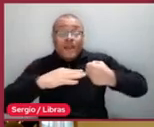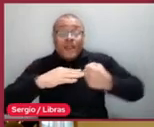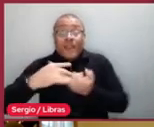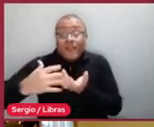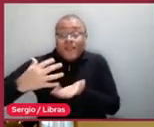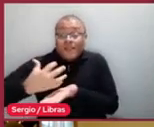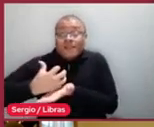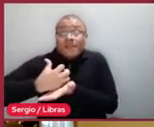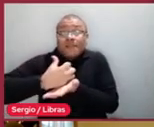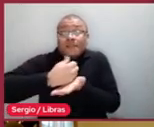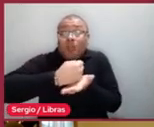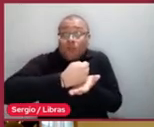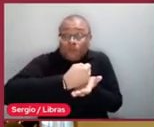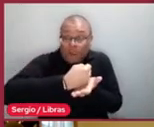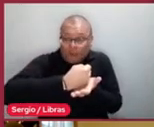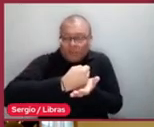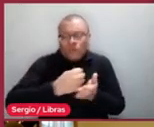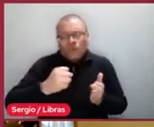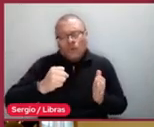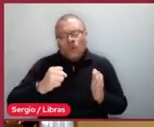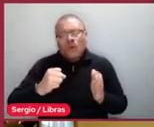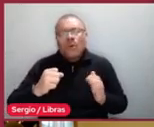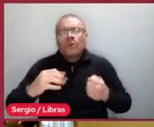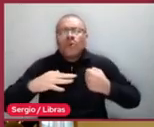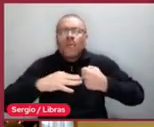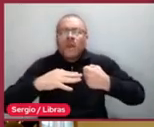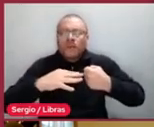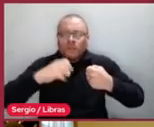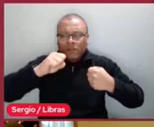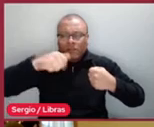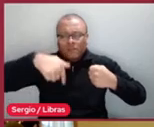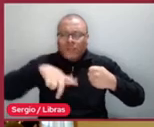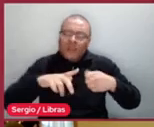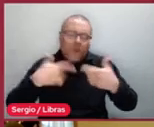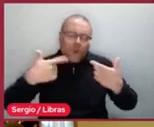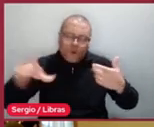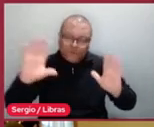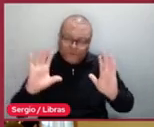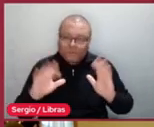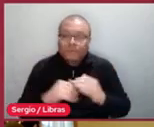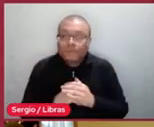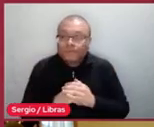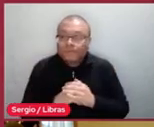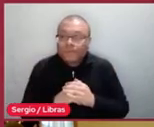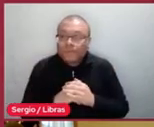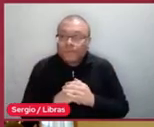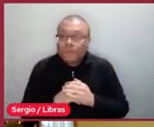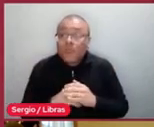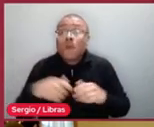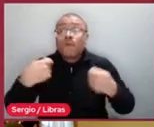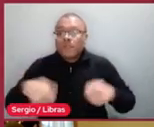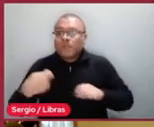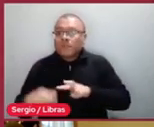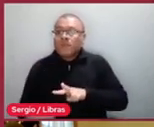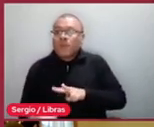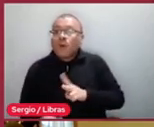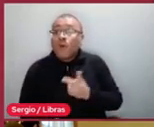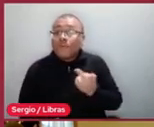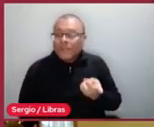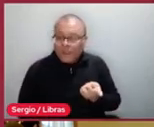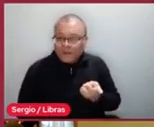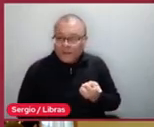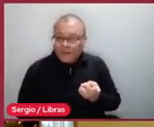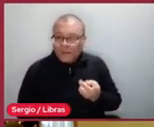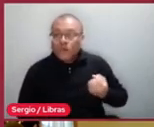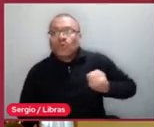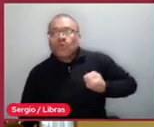Active Record or the SQL object relational mapper saves the data, it will convert age to a